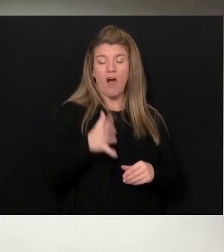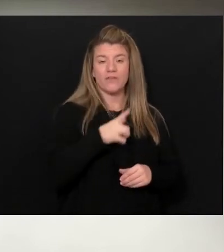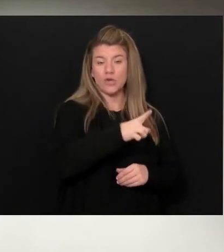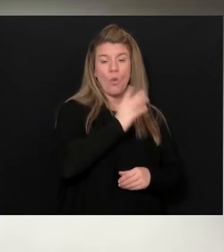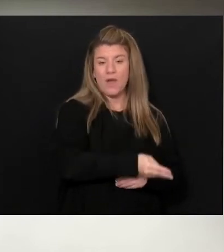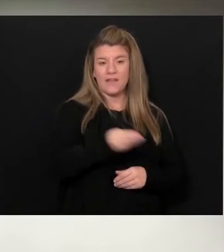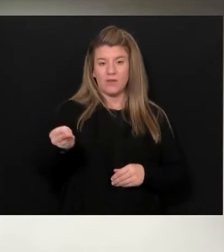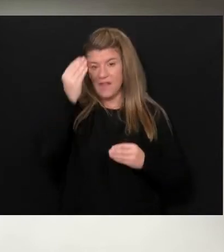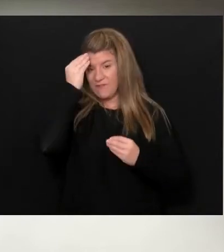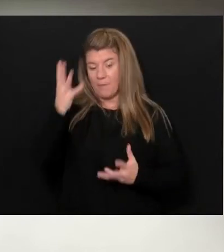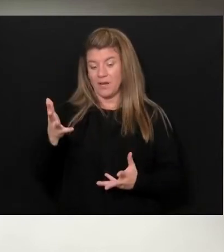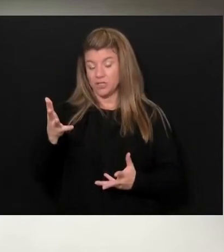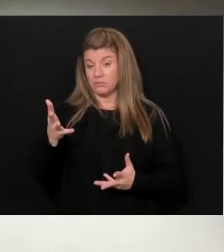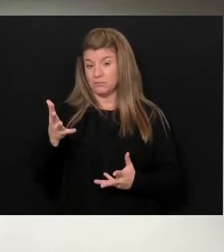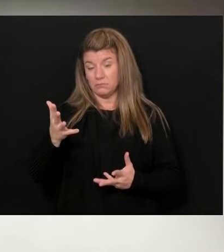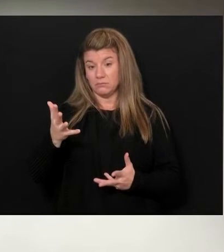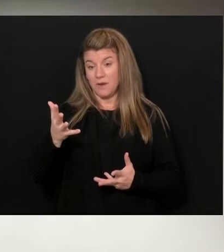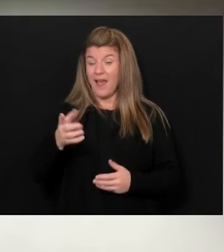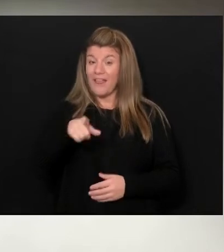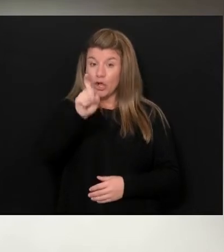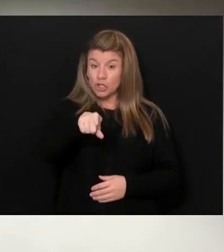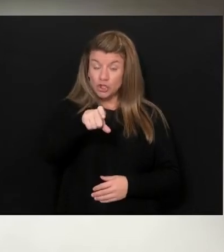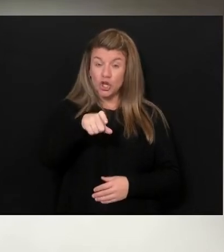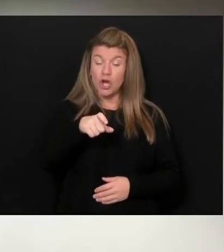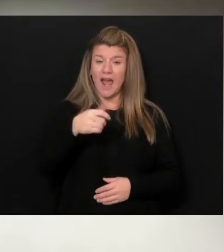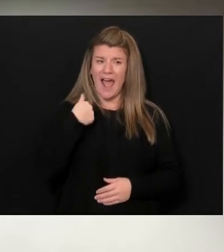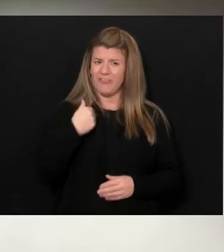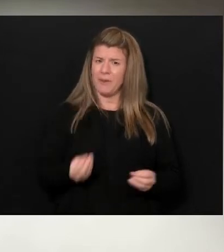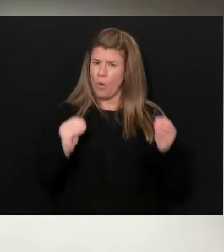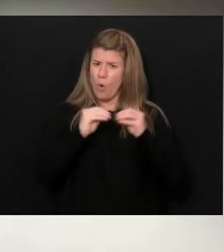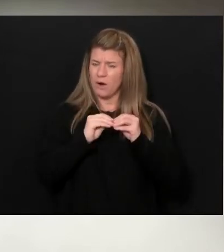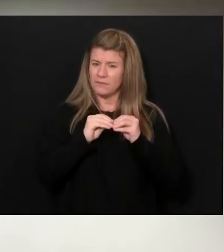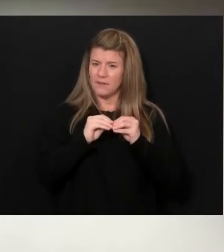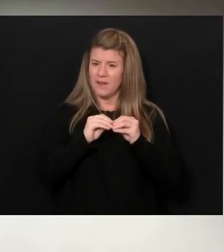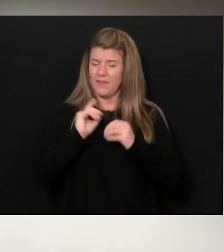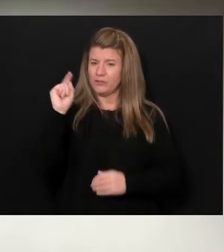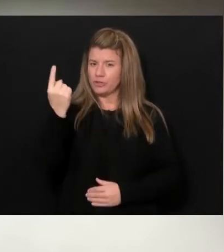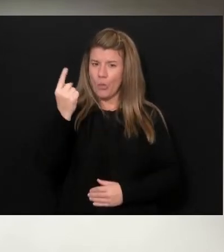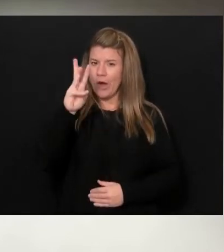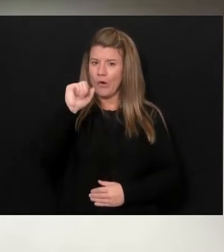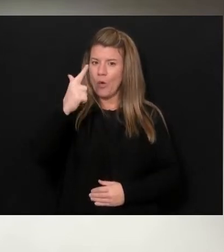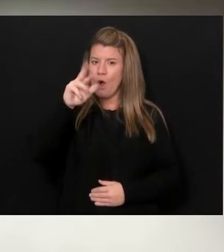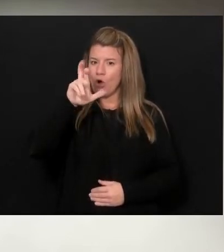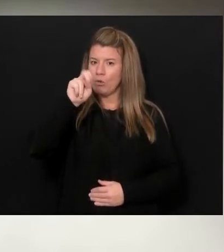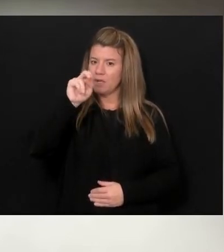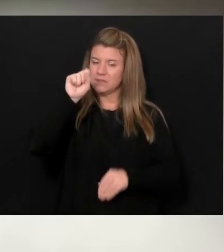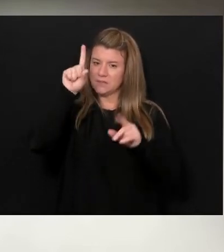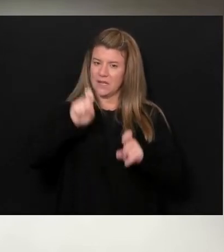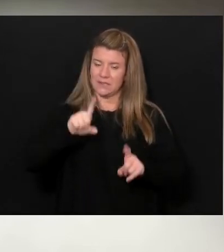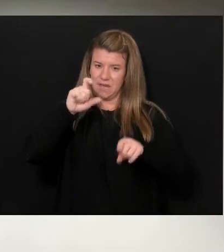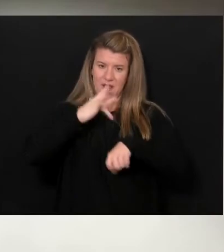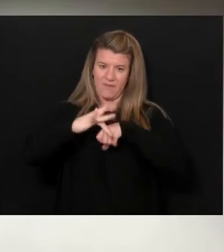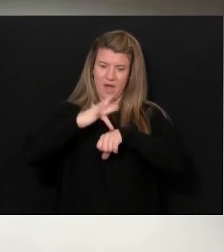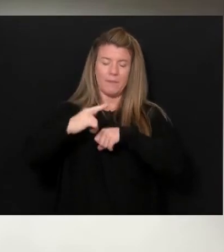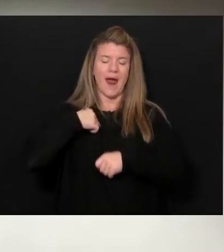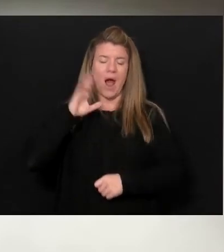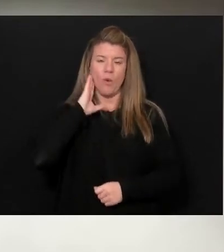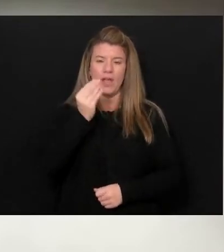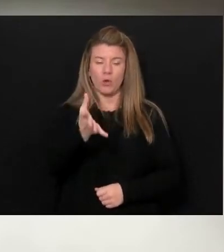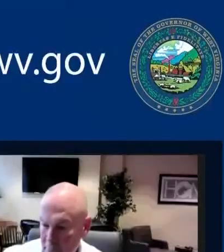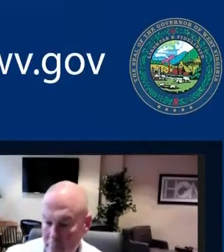you. I believe there should have been more than just the Walgreens testing available, but we'll get that to